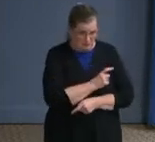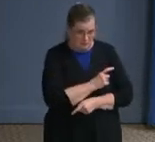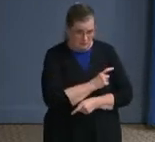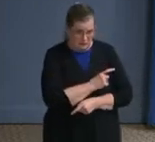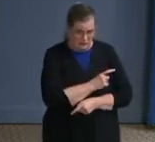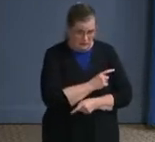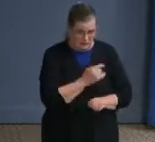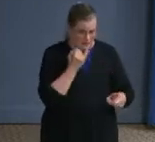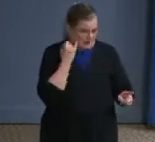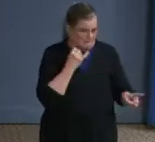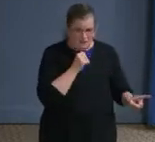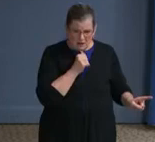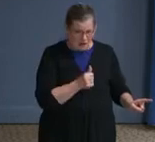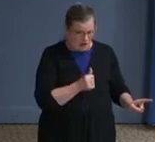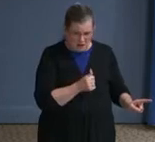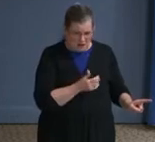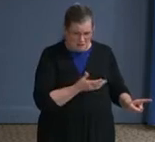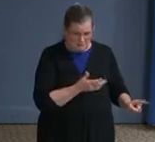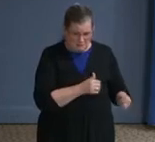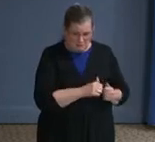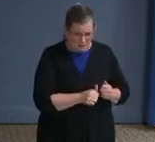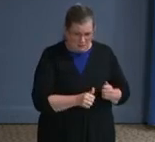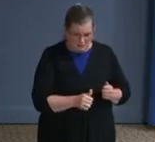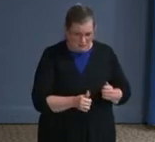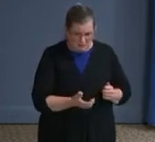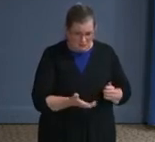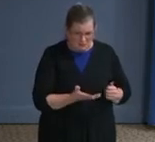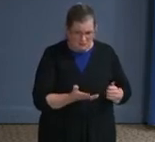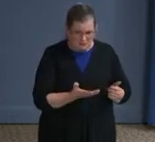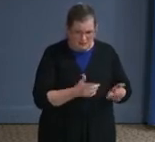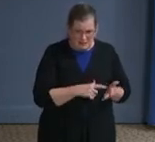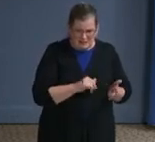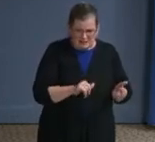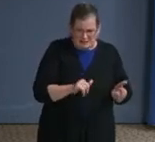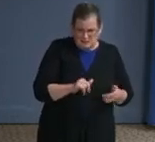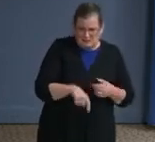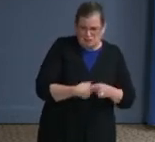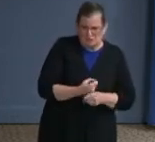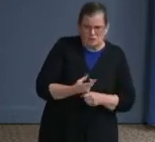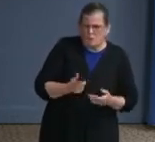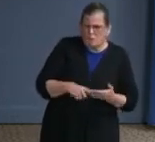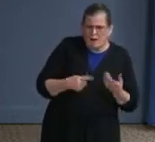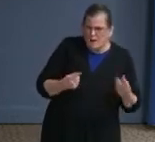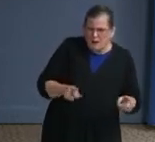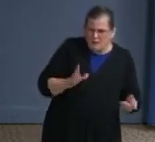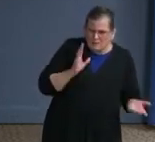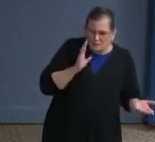if they don't pass this year. What happens with the comprehensive